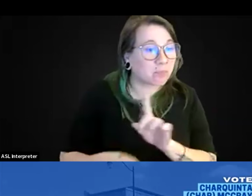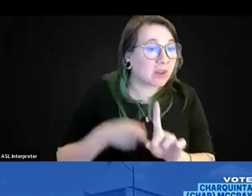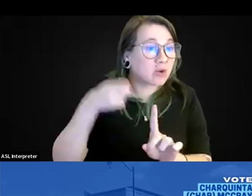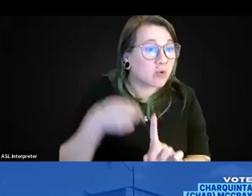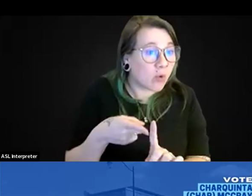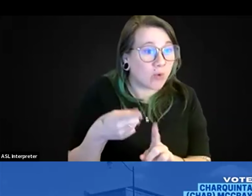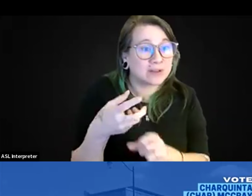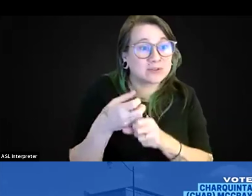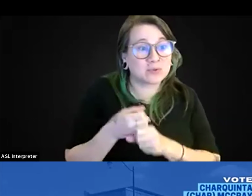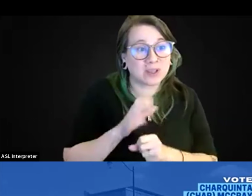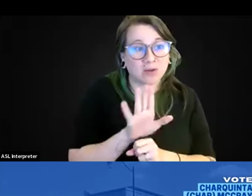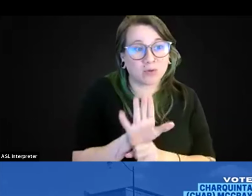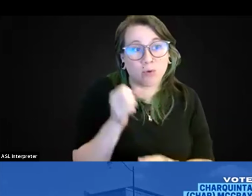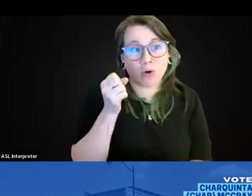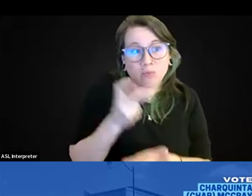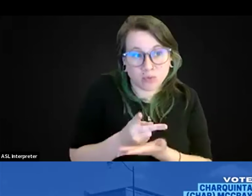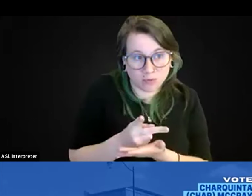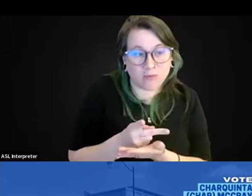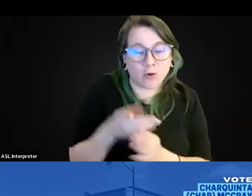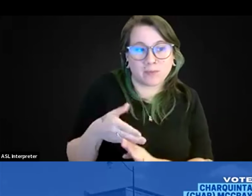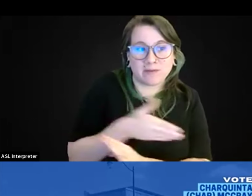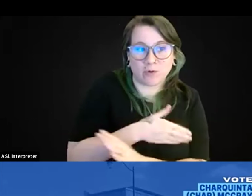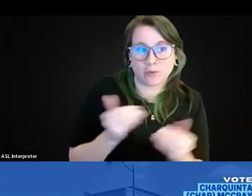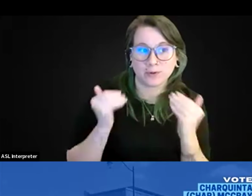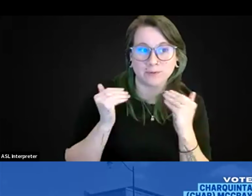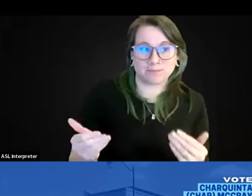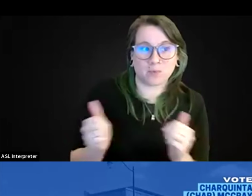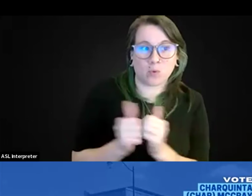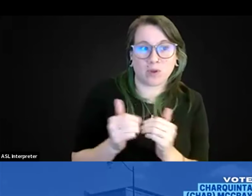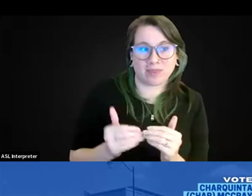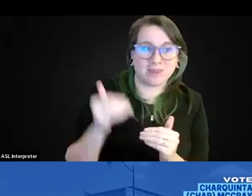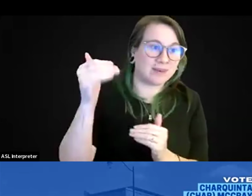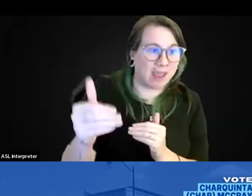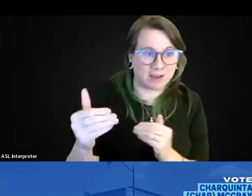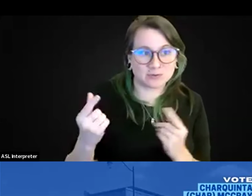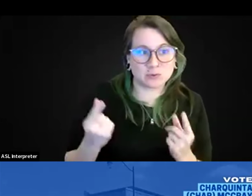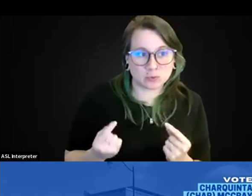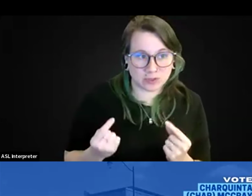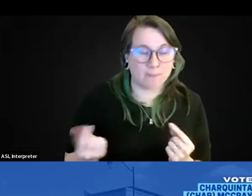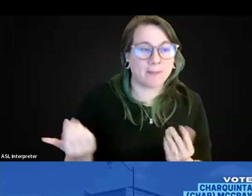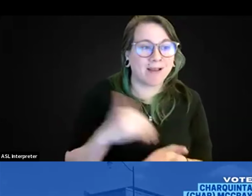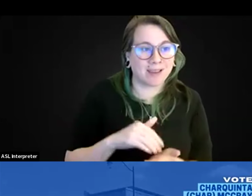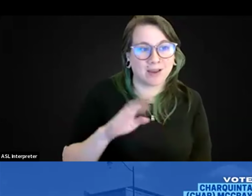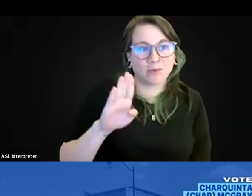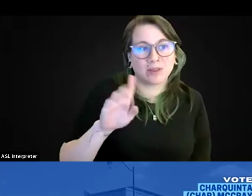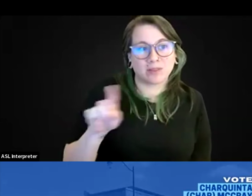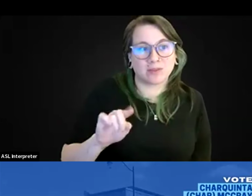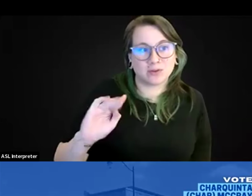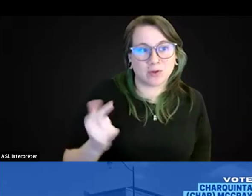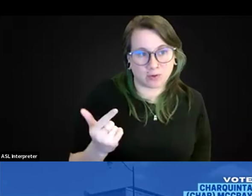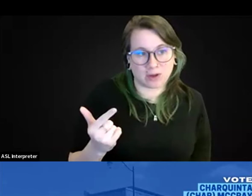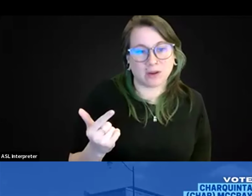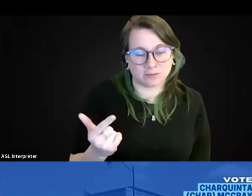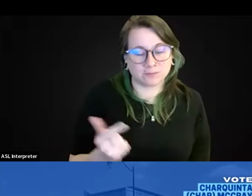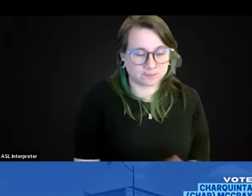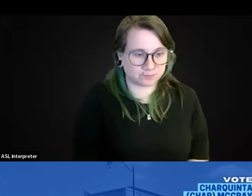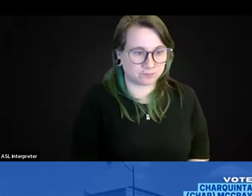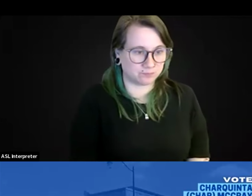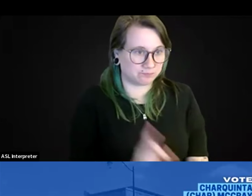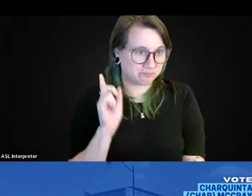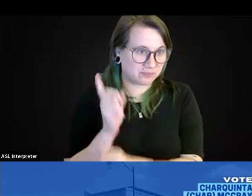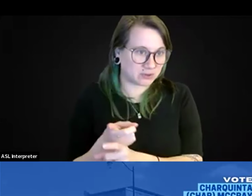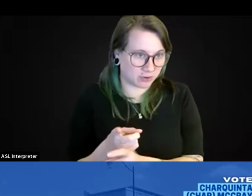approval from you all before we move on to the next step again with the zoning commission. Is that correct, Meredith?